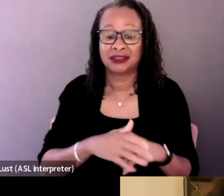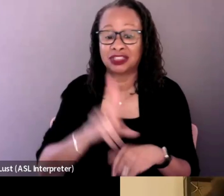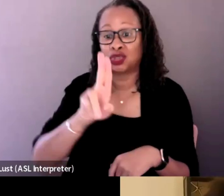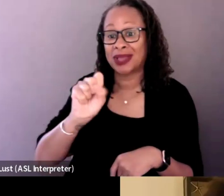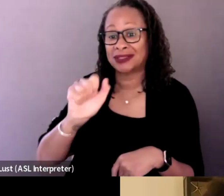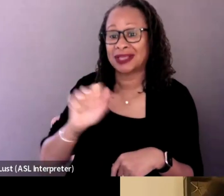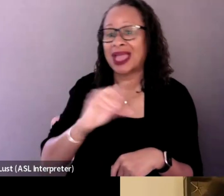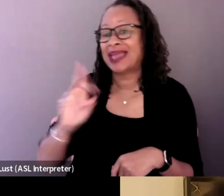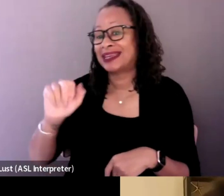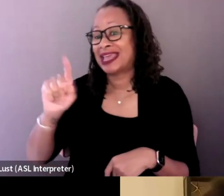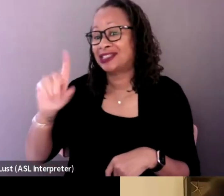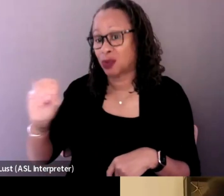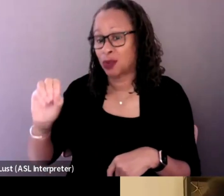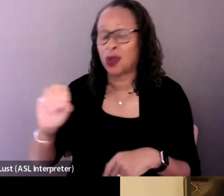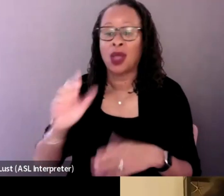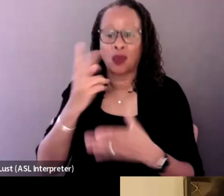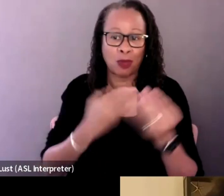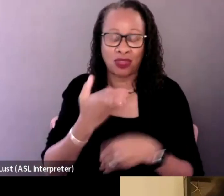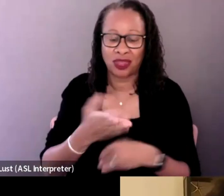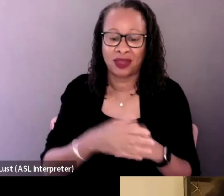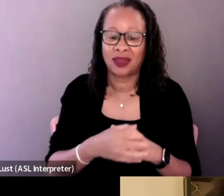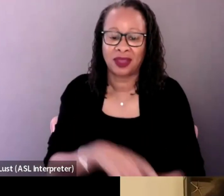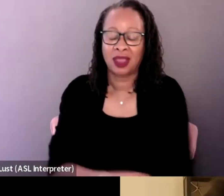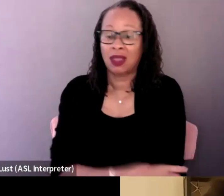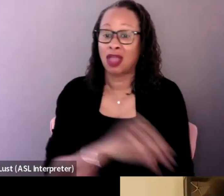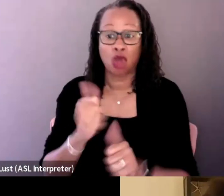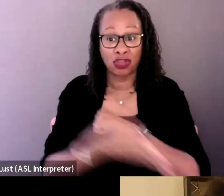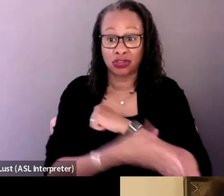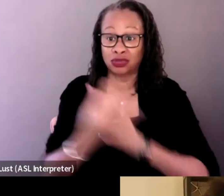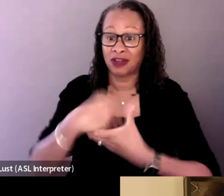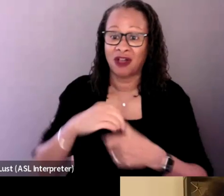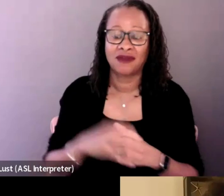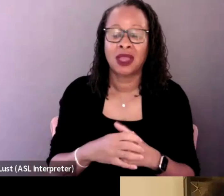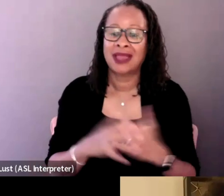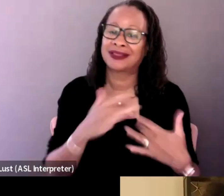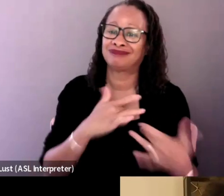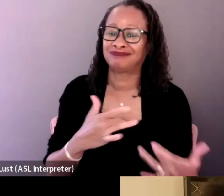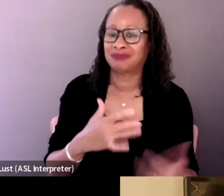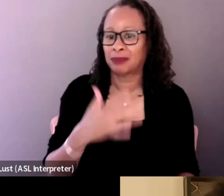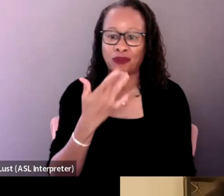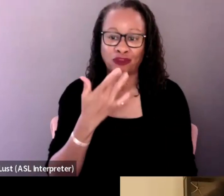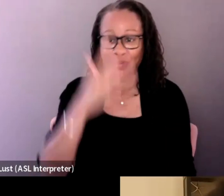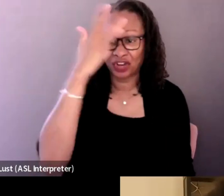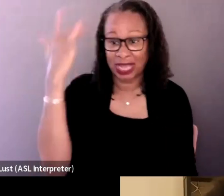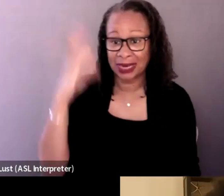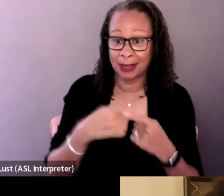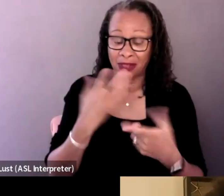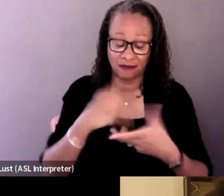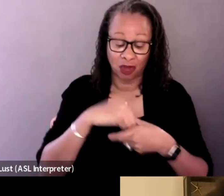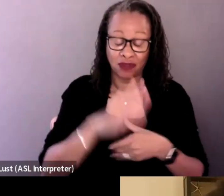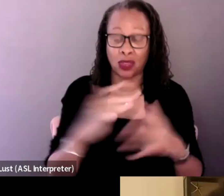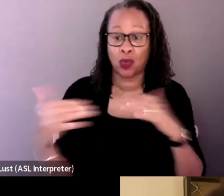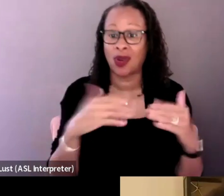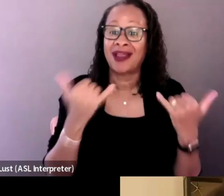both there, and like all countries of US and NATO, they would rather forget about the fact that they were in this war and the Taliban are